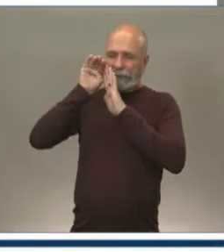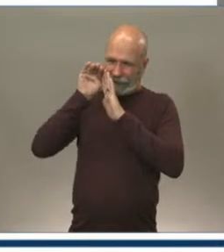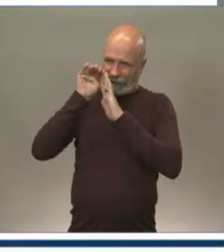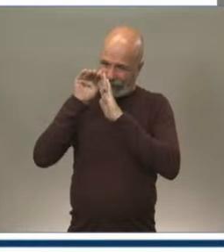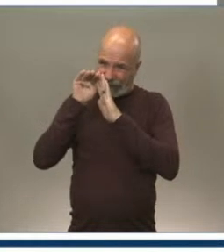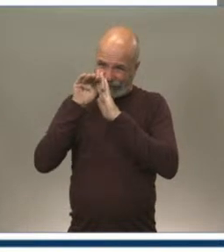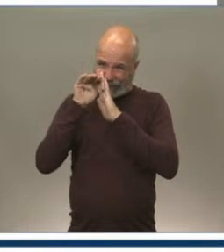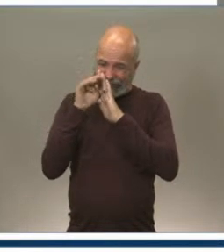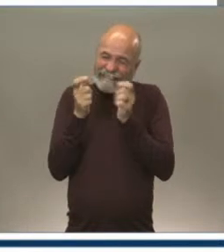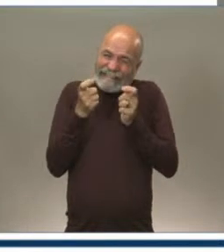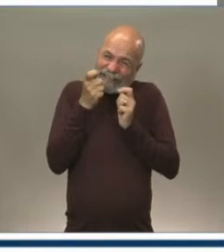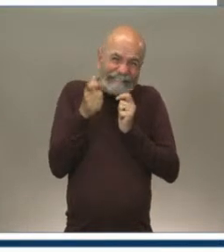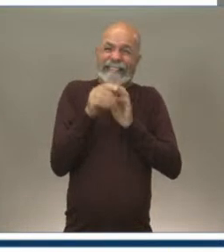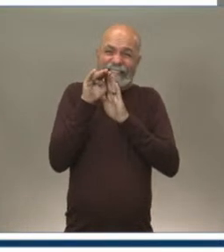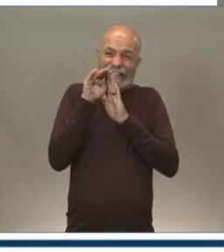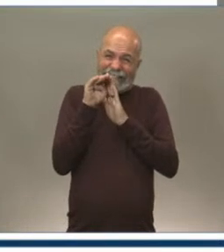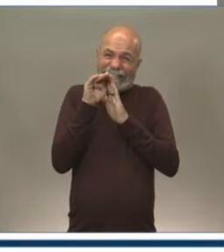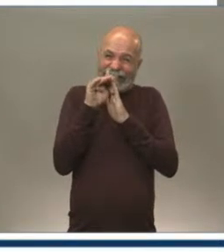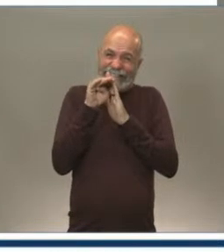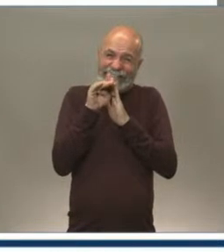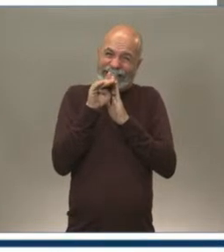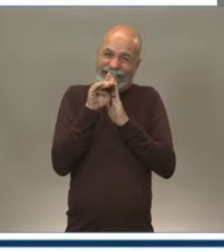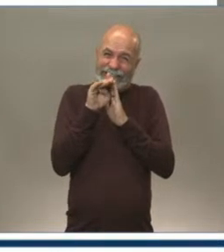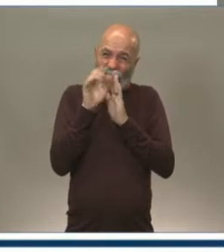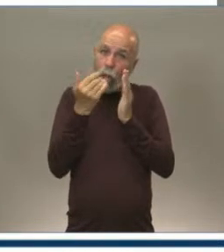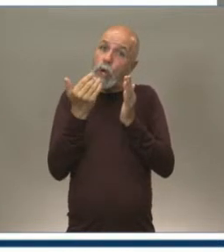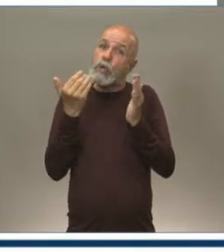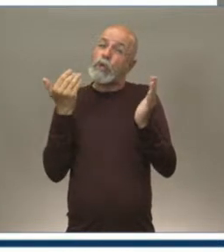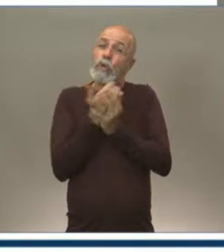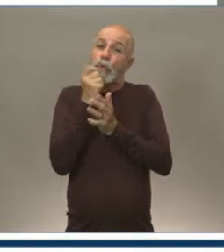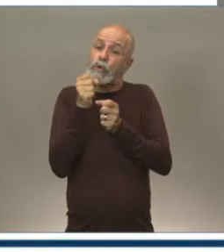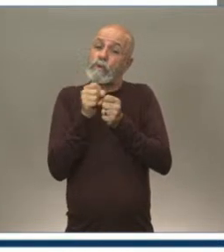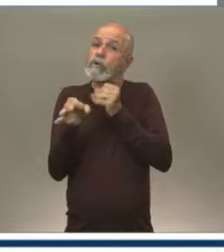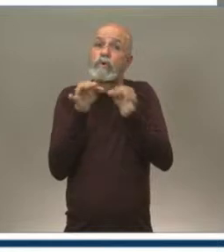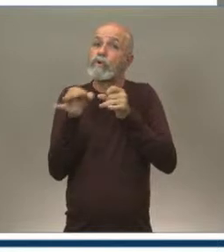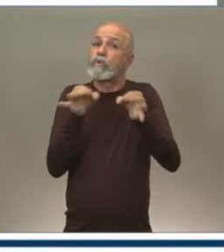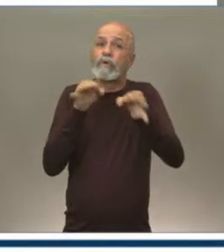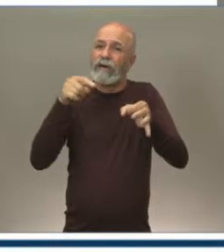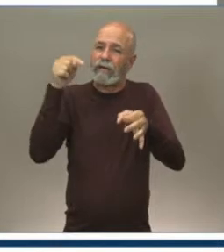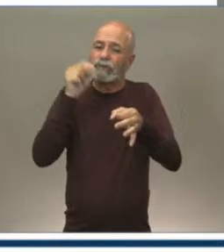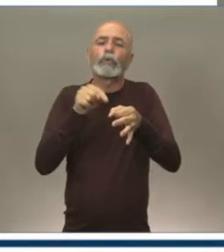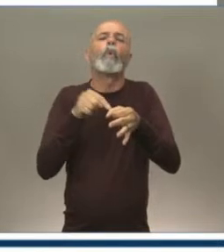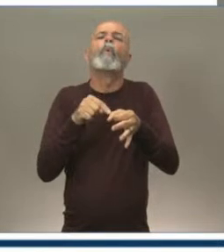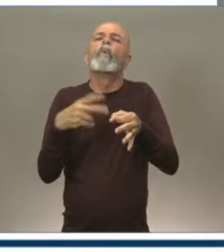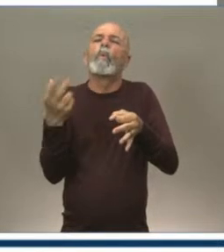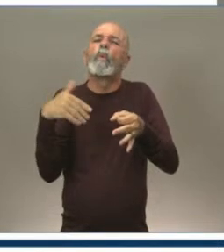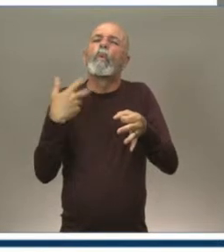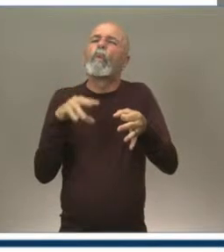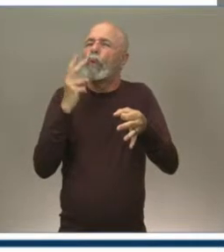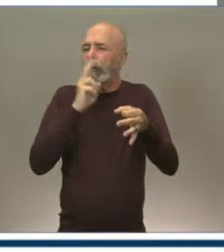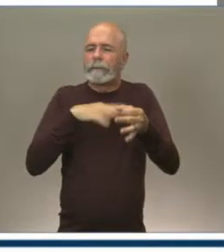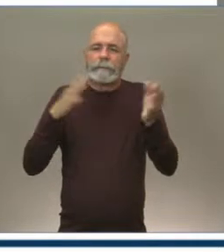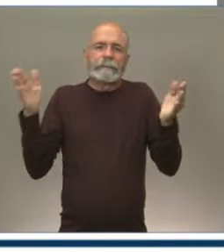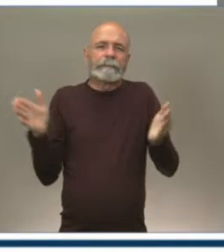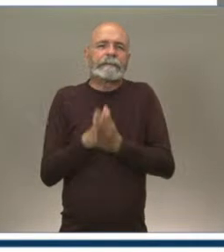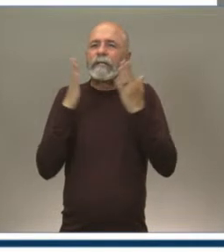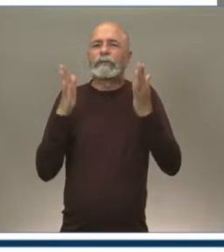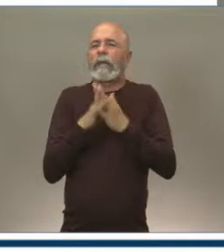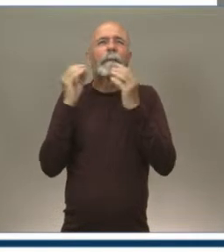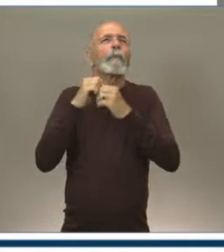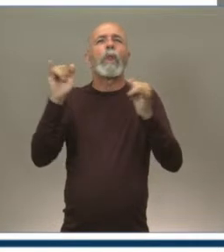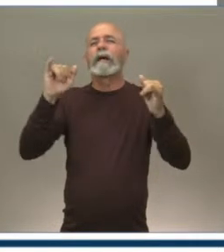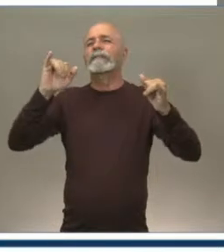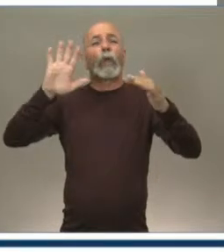of the new variant, as I've said previously, and I'm not the only one saying this. This is like a totally new pandemic, really, in this third